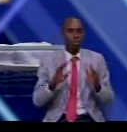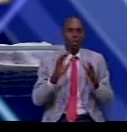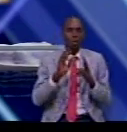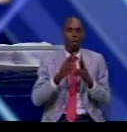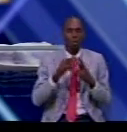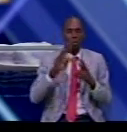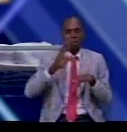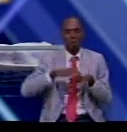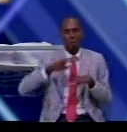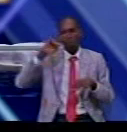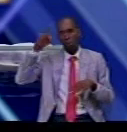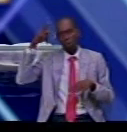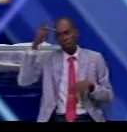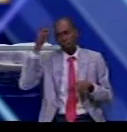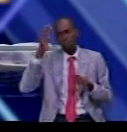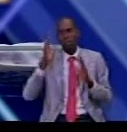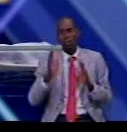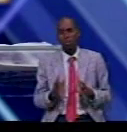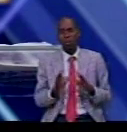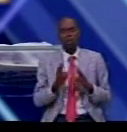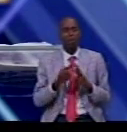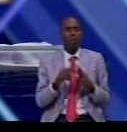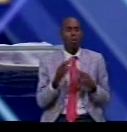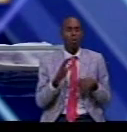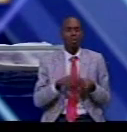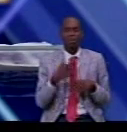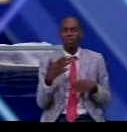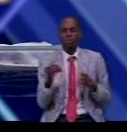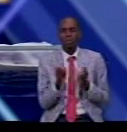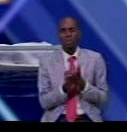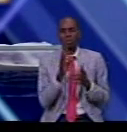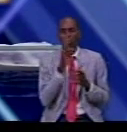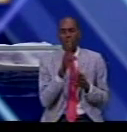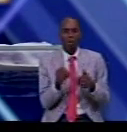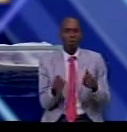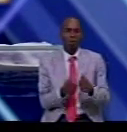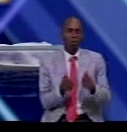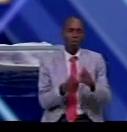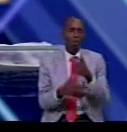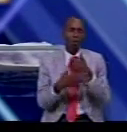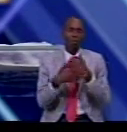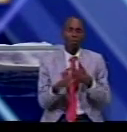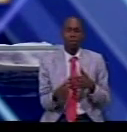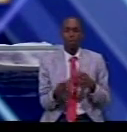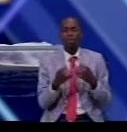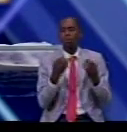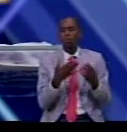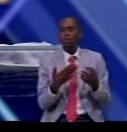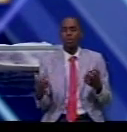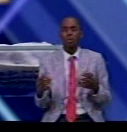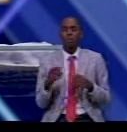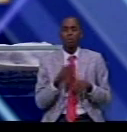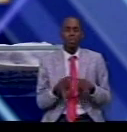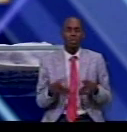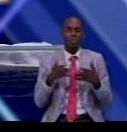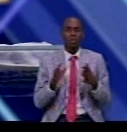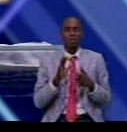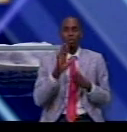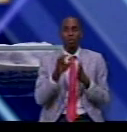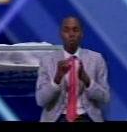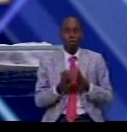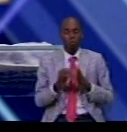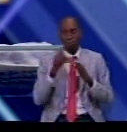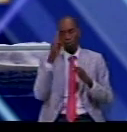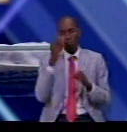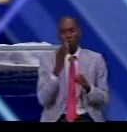They hinge their faith on the things they are pursuing. They hinge their faith on so many things. But let your faith be on Christ, the